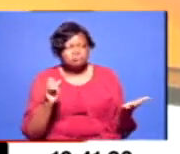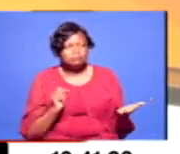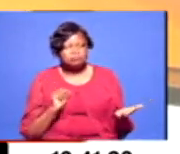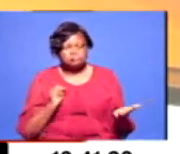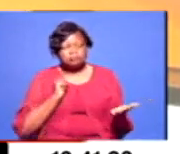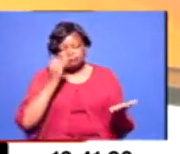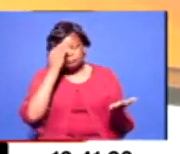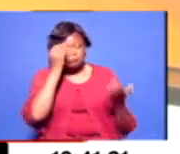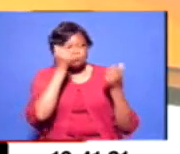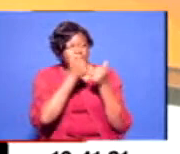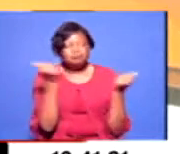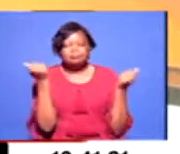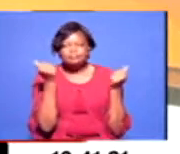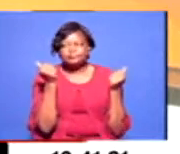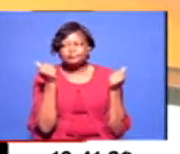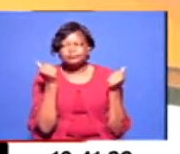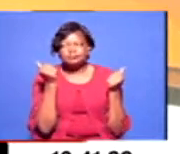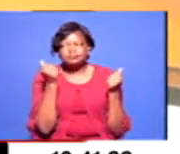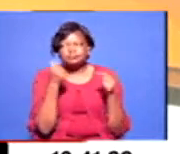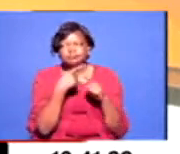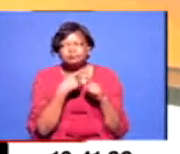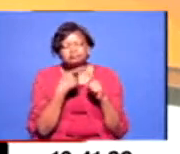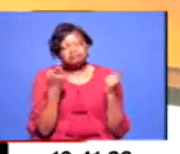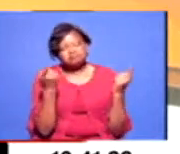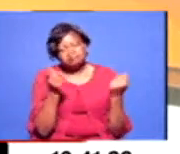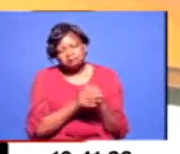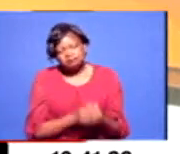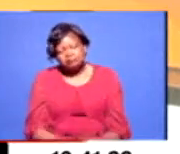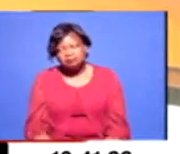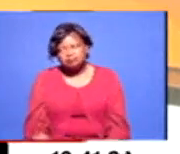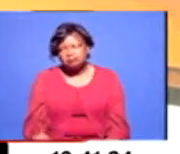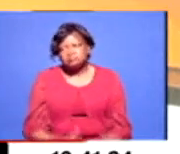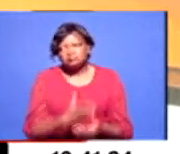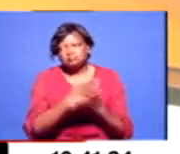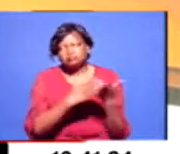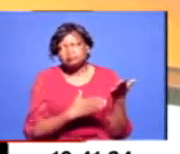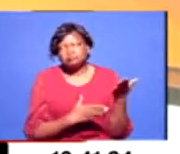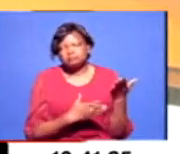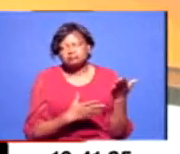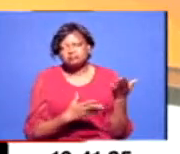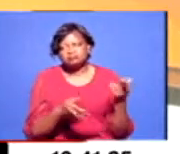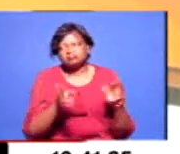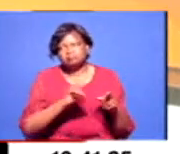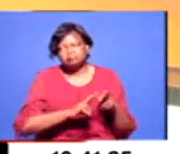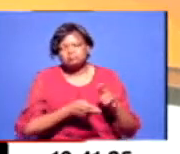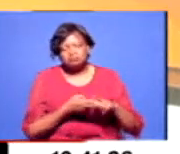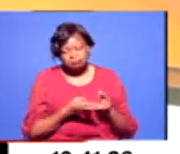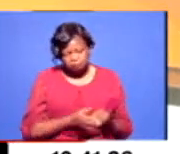well. Yeah. Incidentally, coincidentally, some are even relatives. Yeah, true.